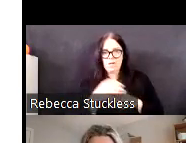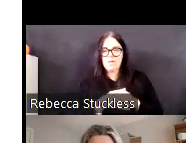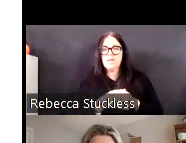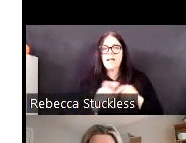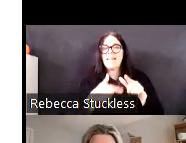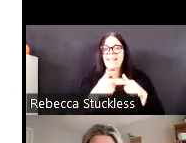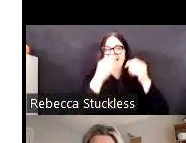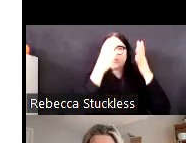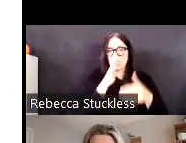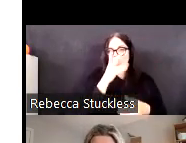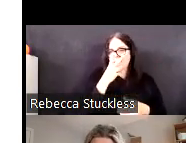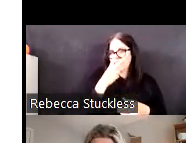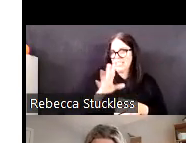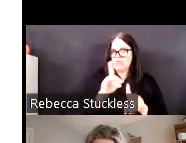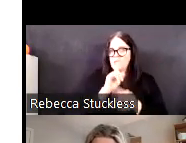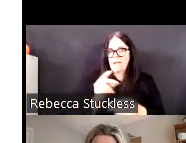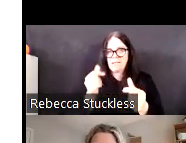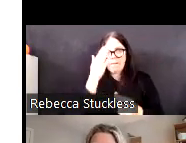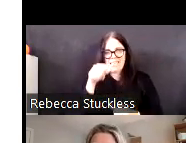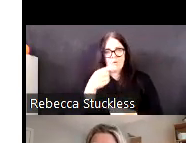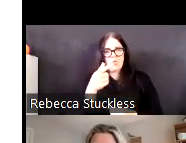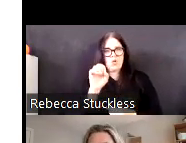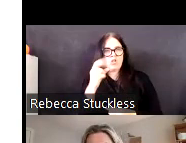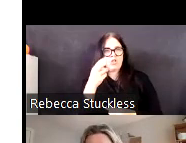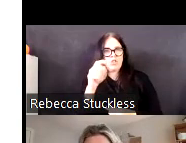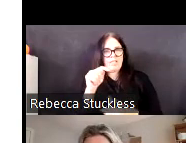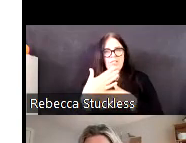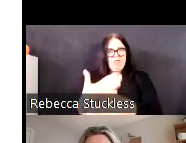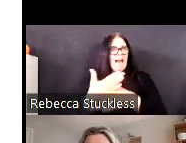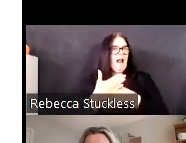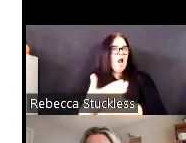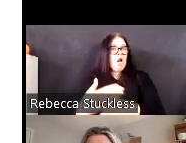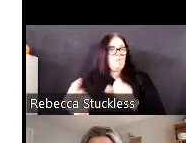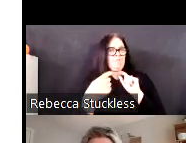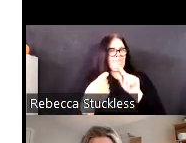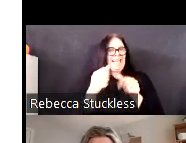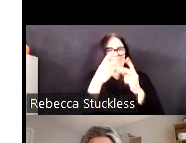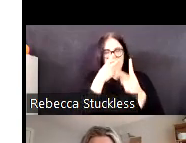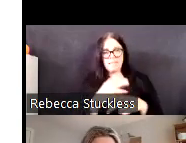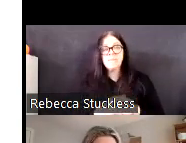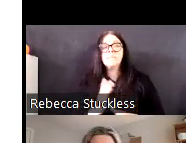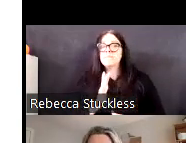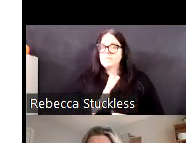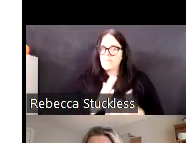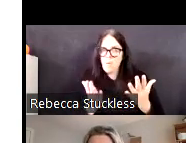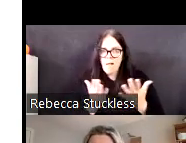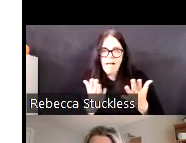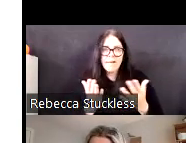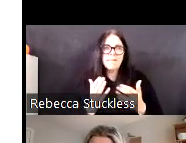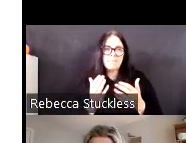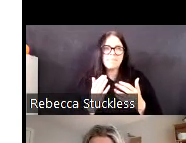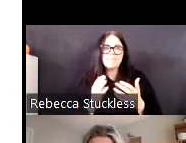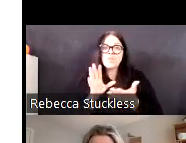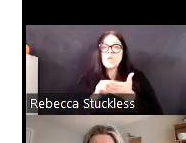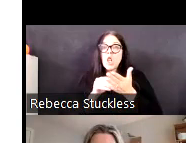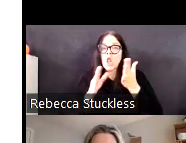the instructor immediately will see the responses because it's a Google Sheet and they're sharing the sheet together. What was nice about that is that the learner could